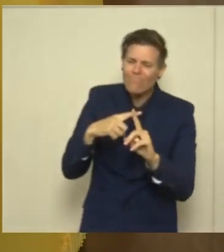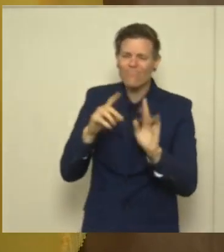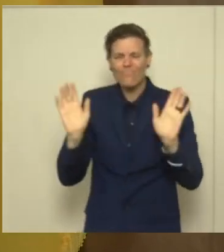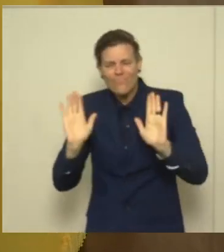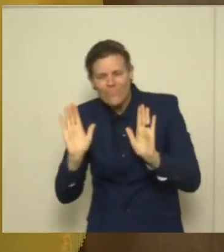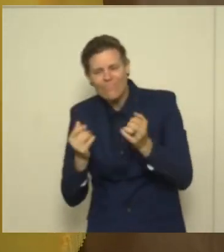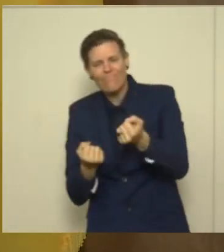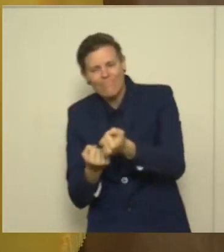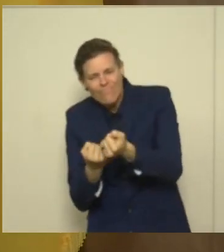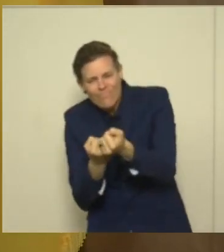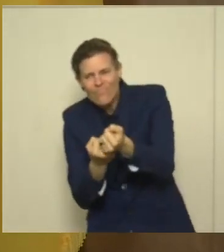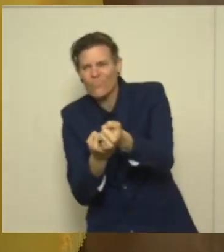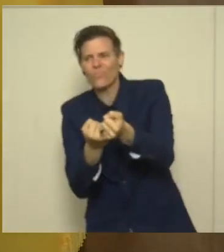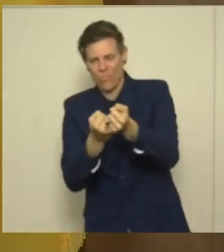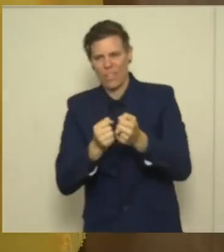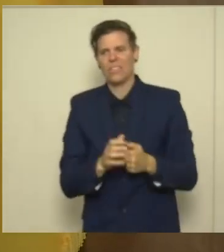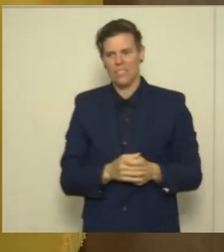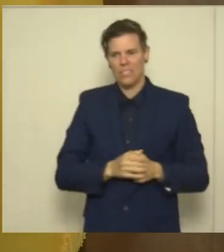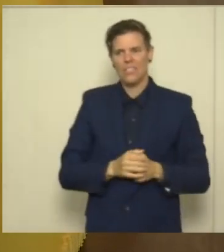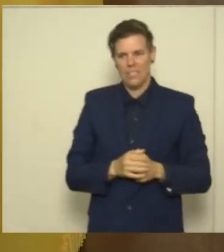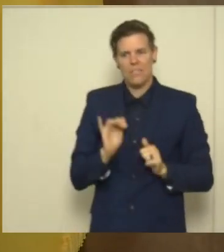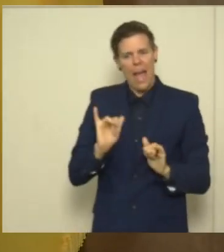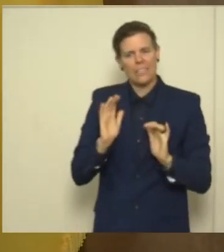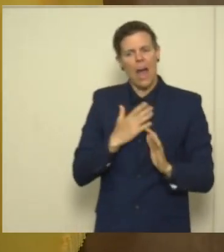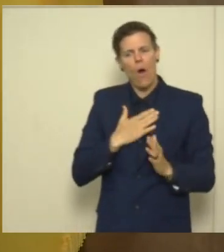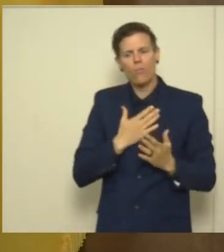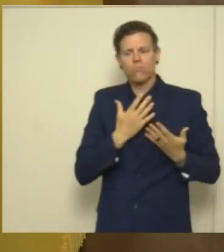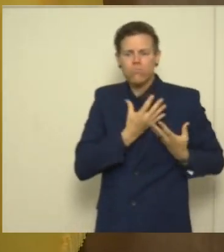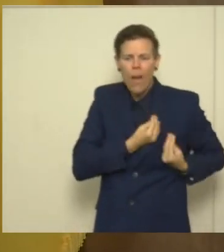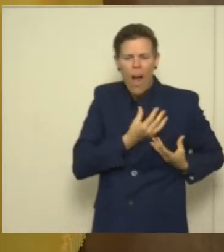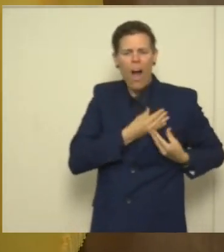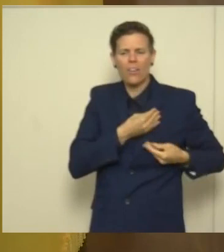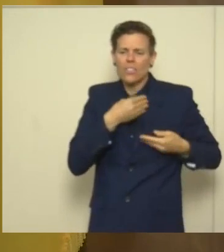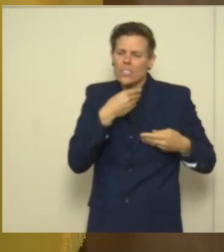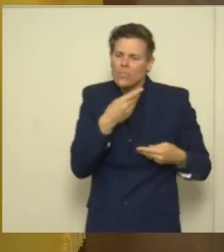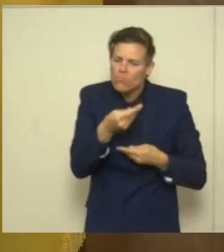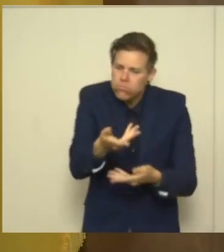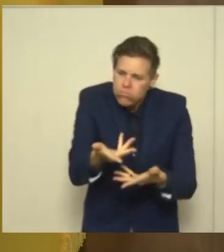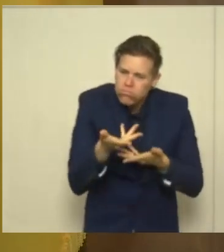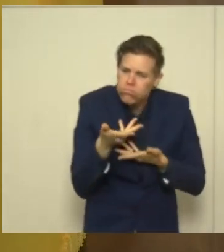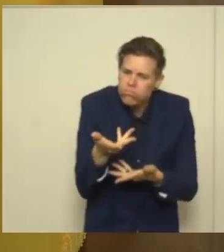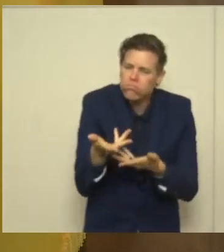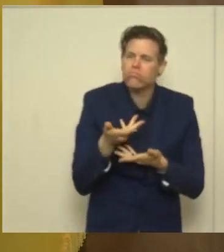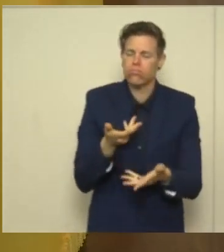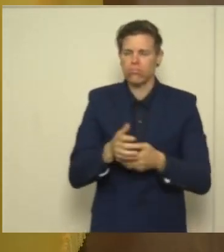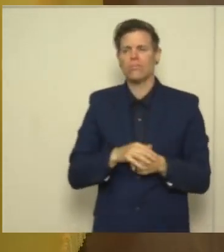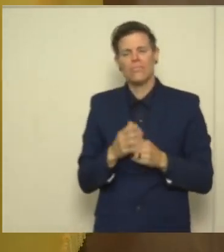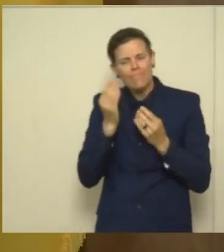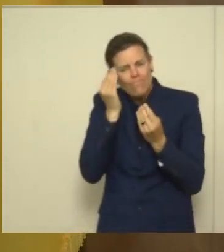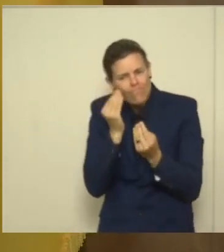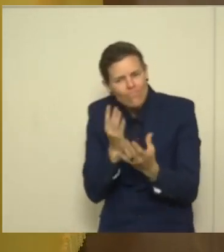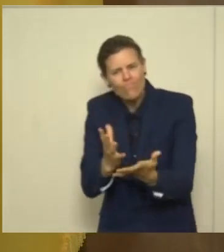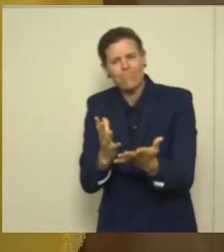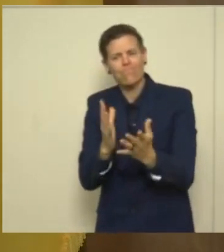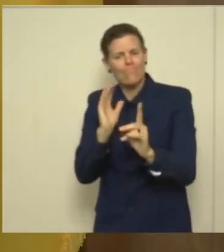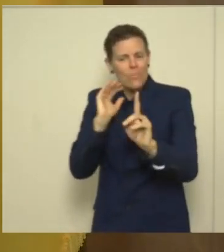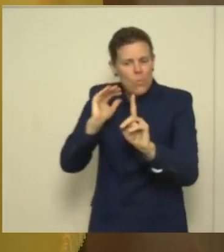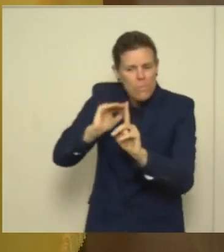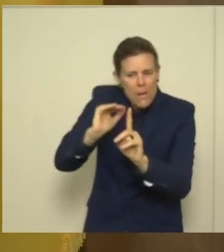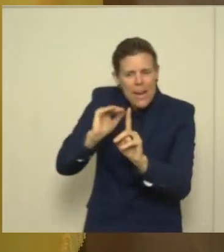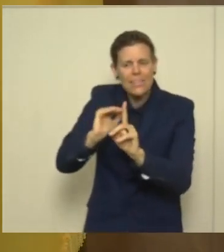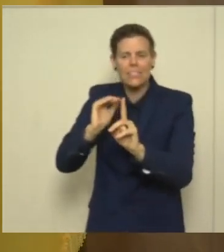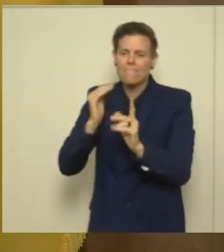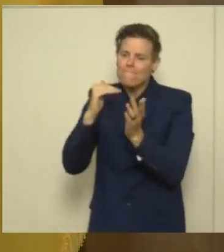positive, kind word about mask wearing. I do need businesses to help us enforce, and they